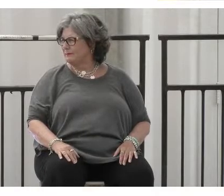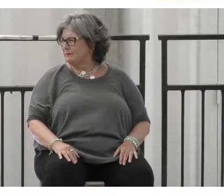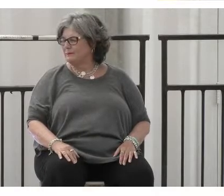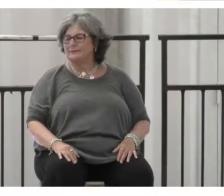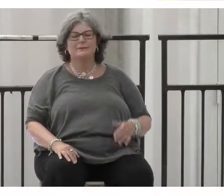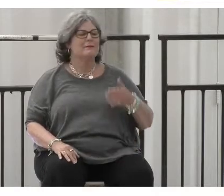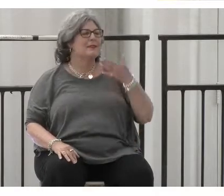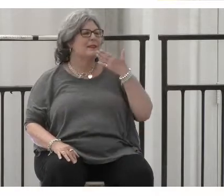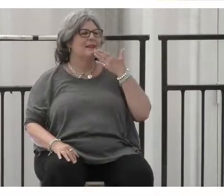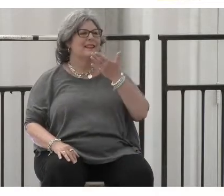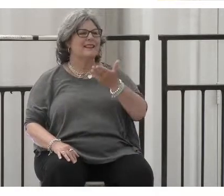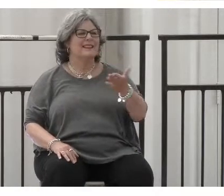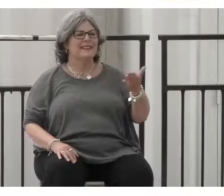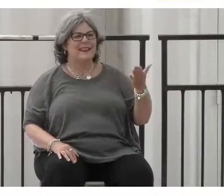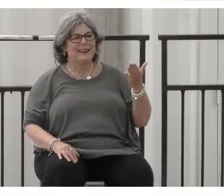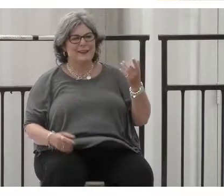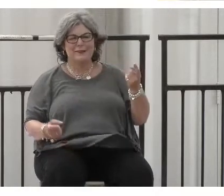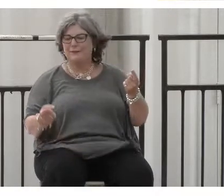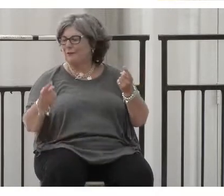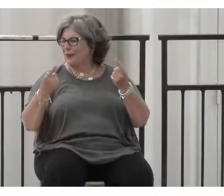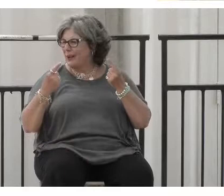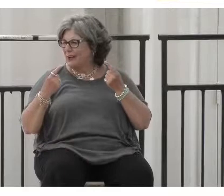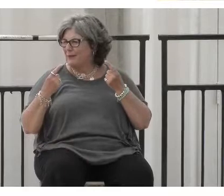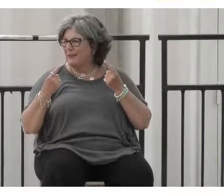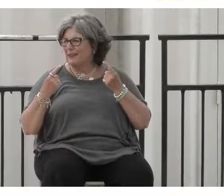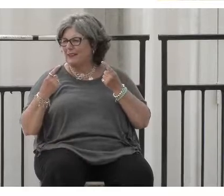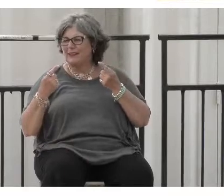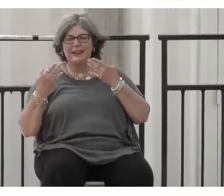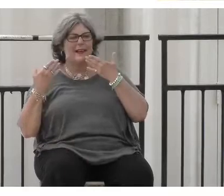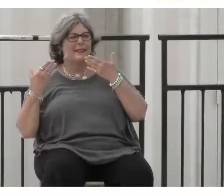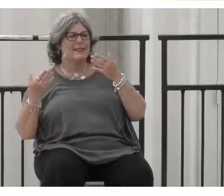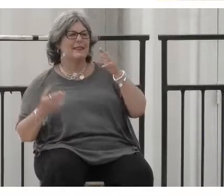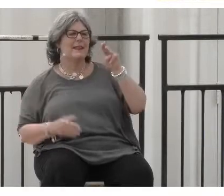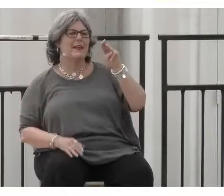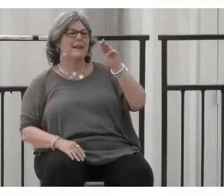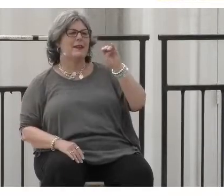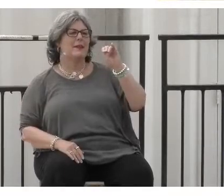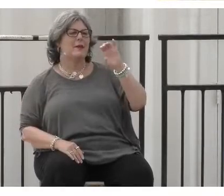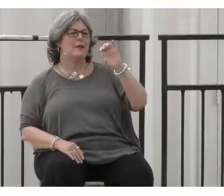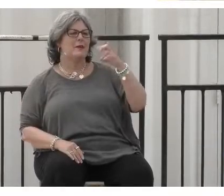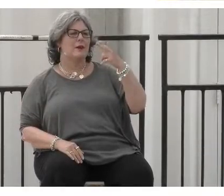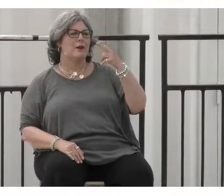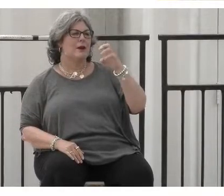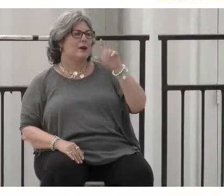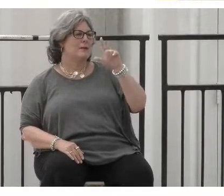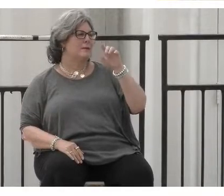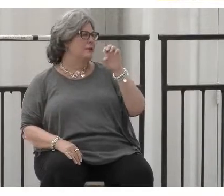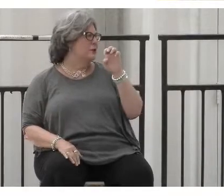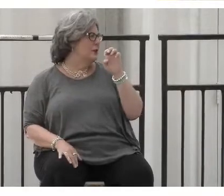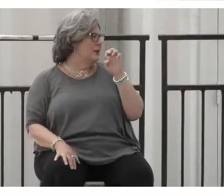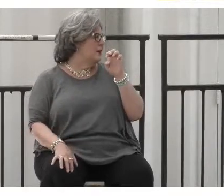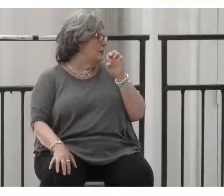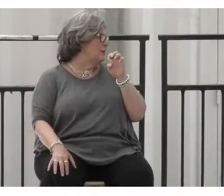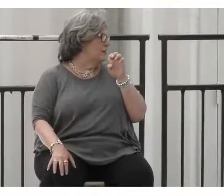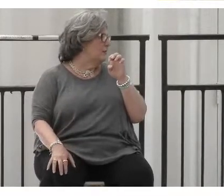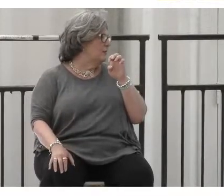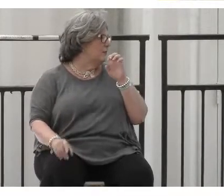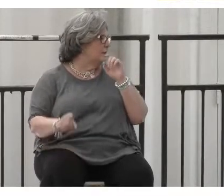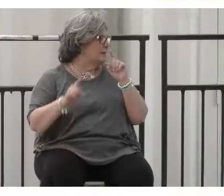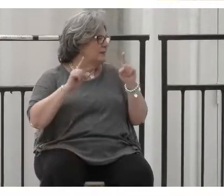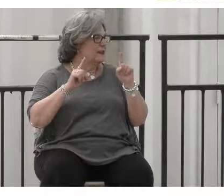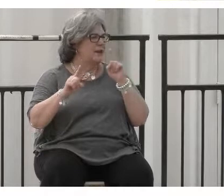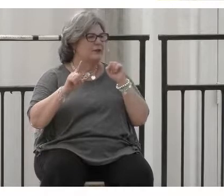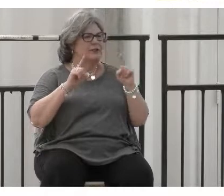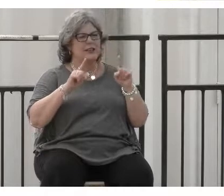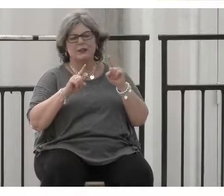Thank you, everyone, for coming, and also thank you, Michelle, for inviting us for this, to have this conversation, but also to invite